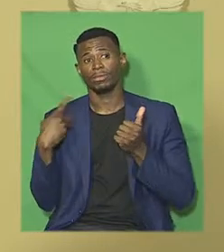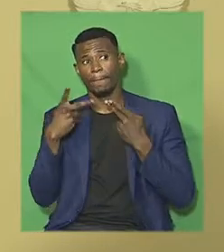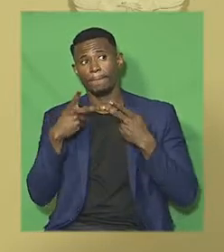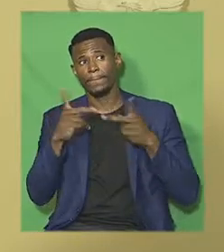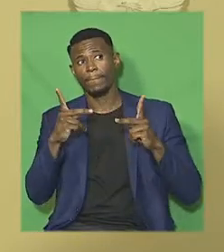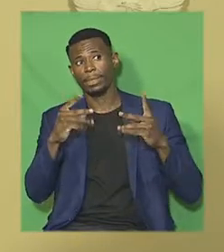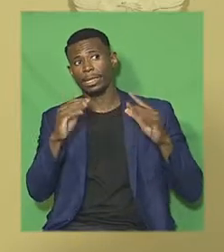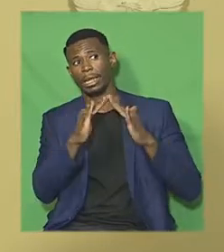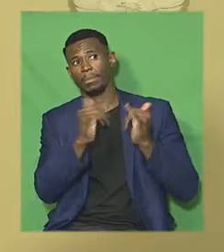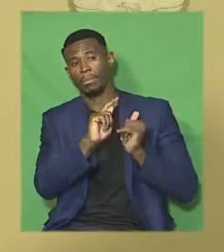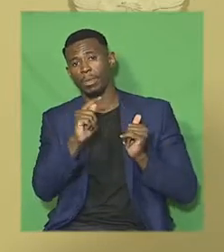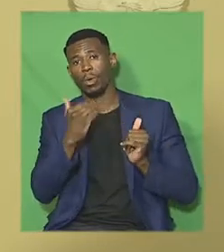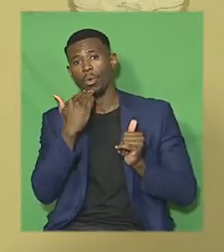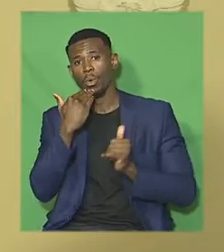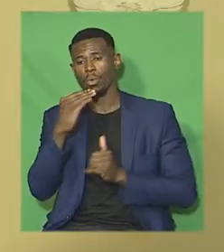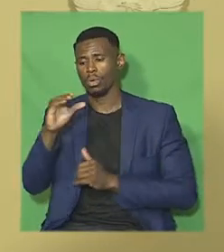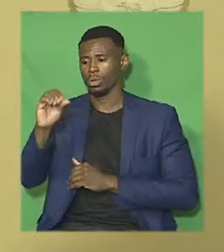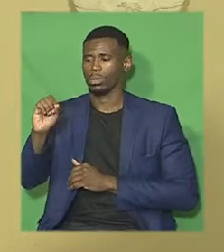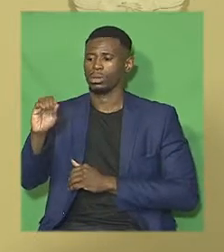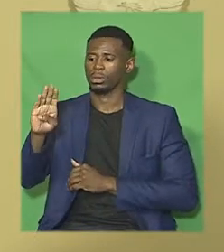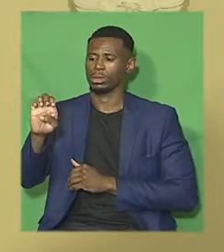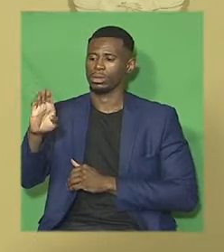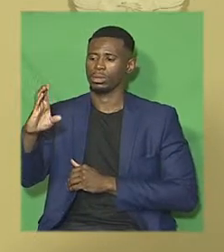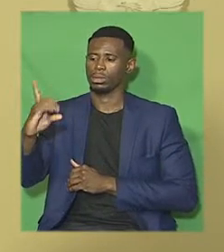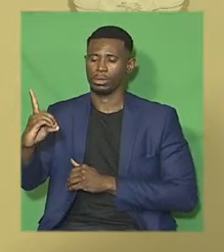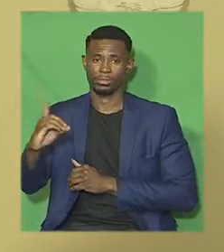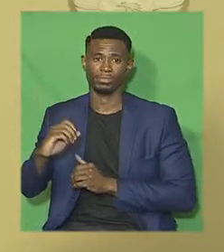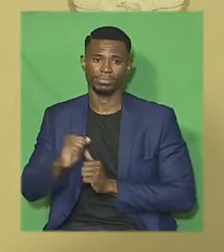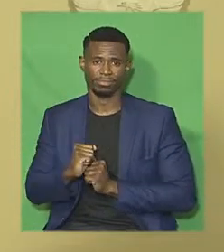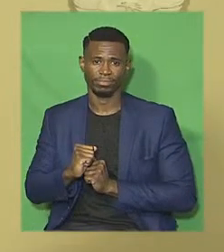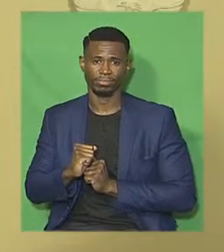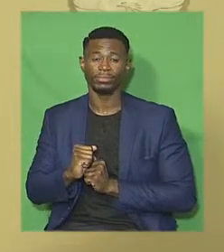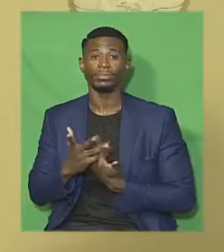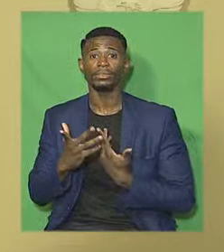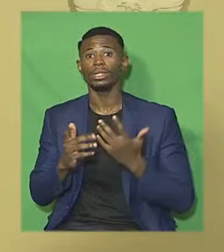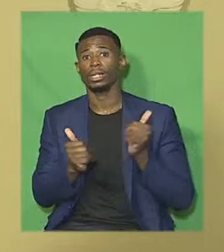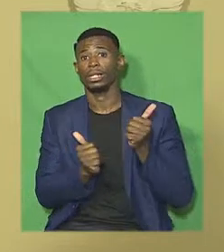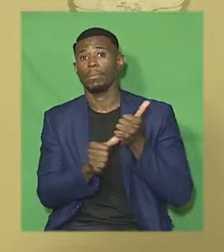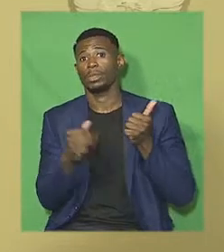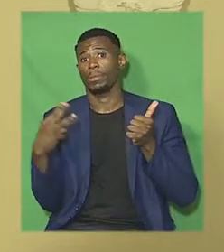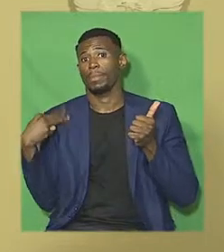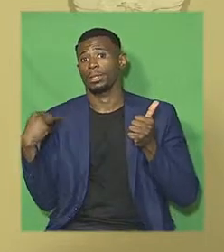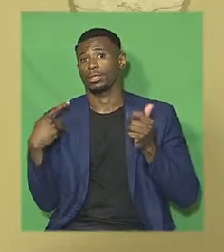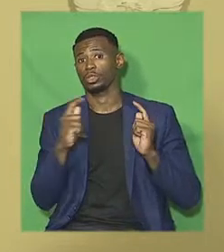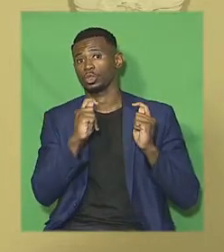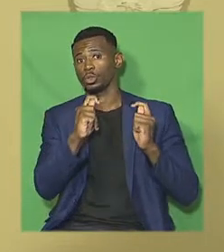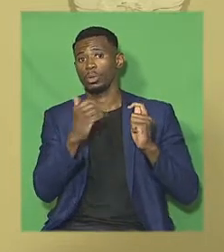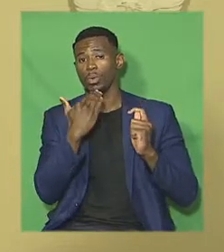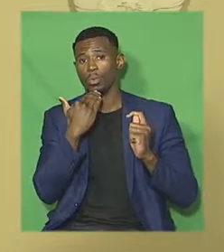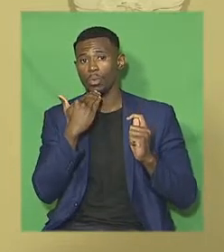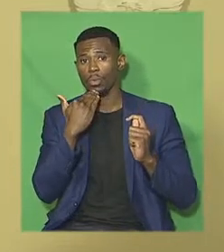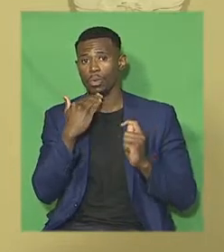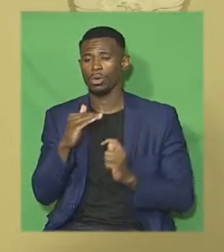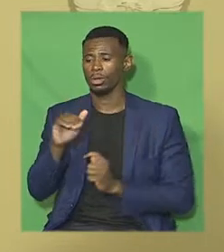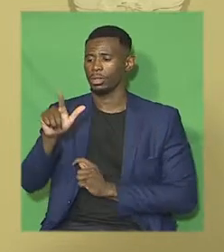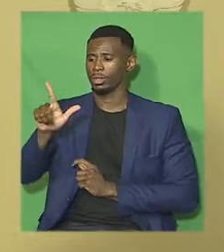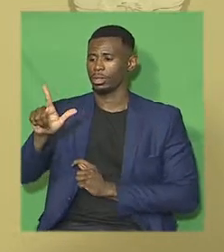be Mr. Obet Babela. Deputy Minister of Transport will be Mr. Lisa